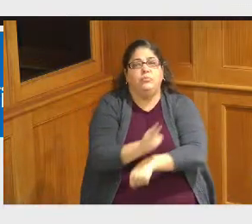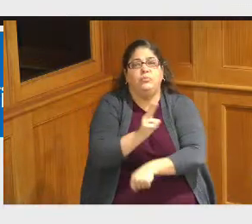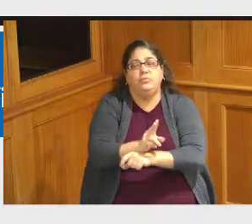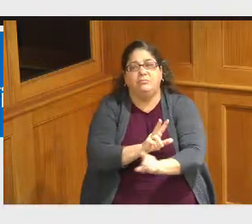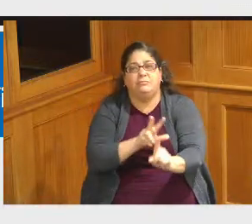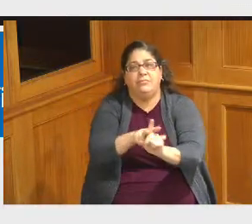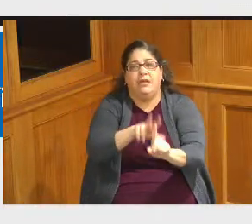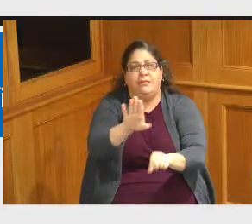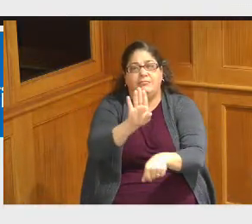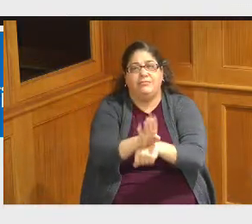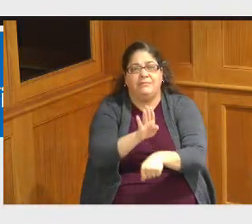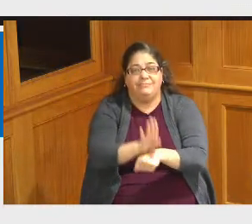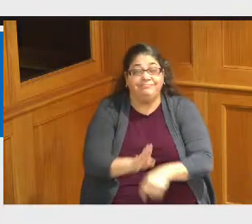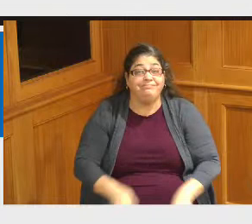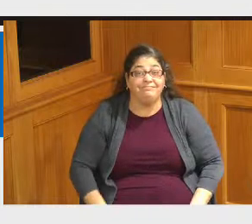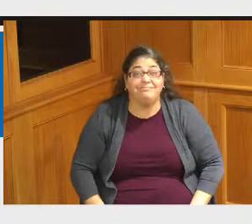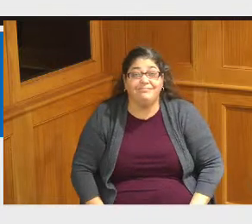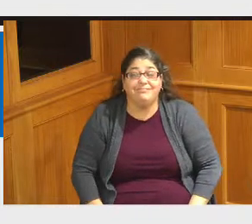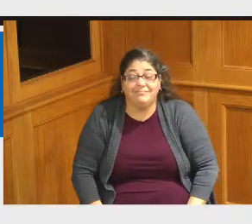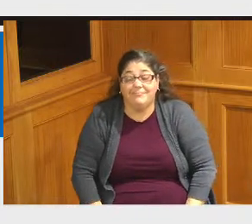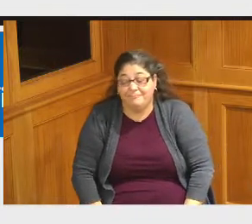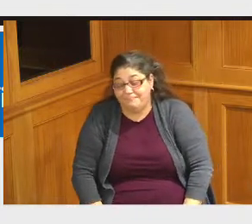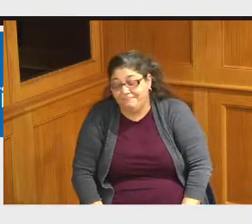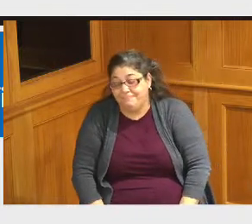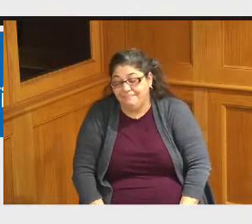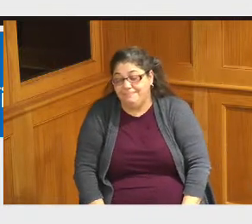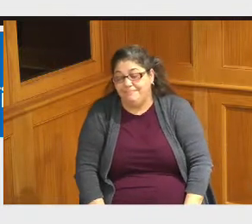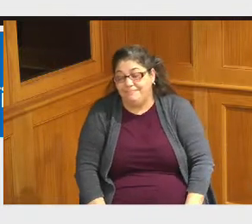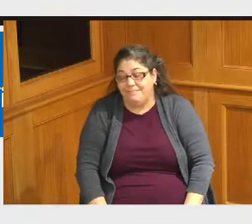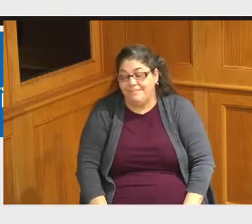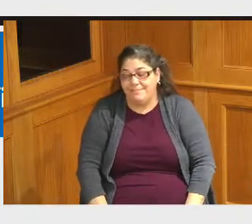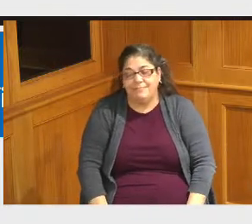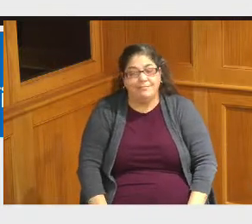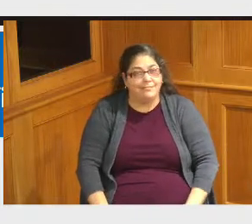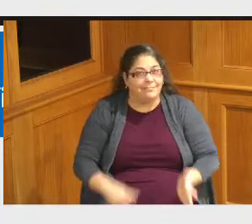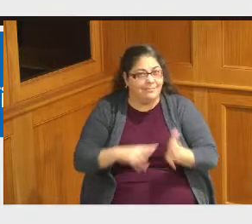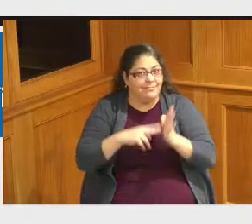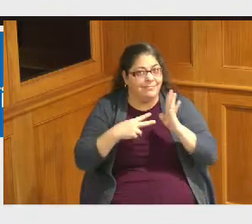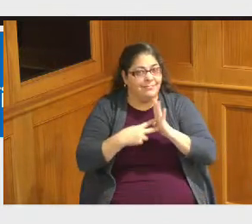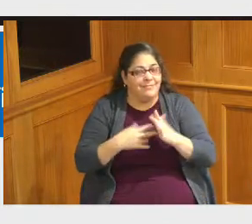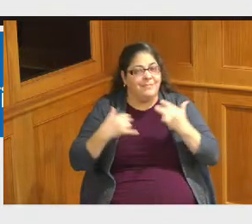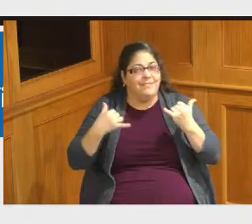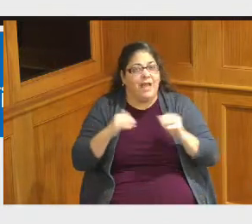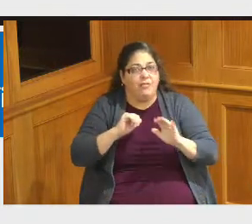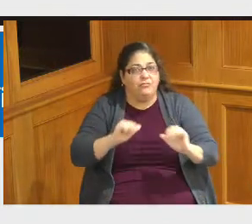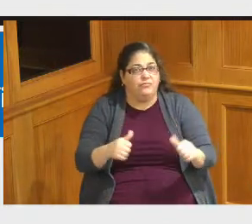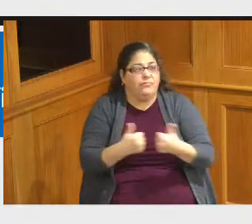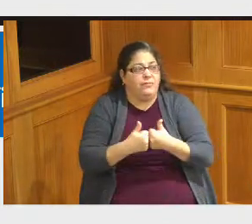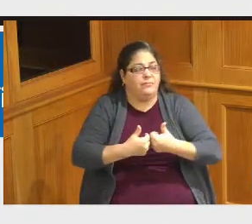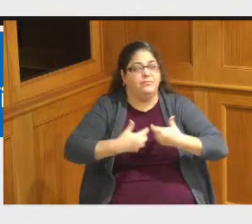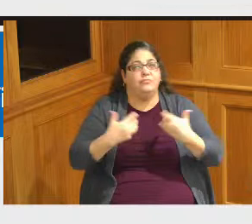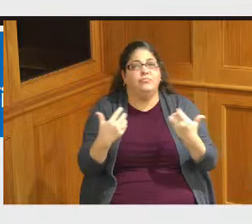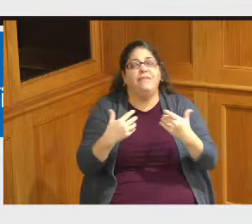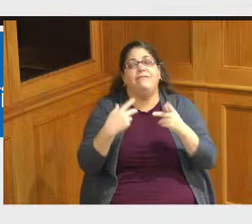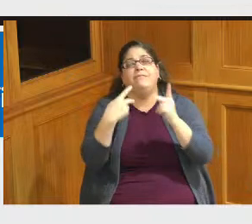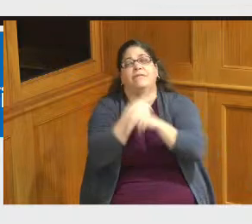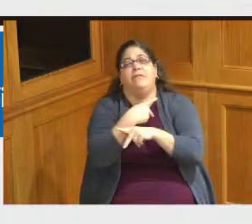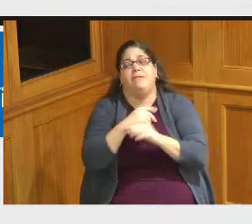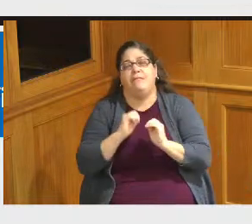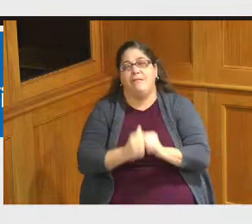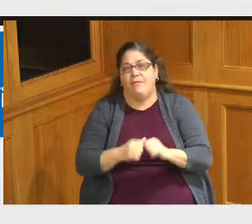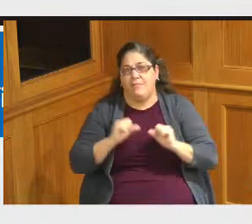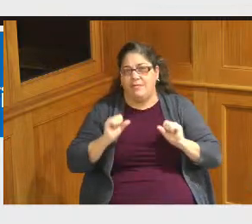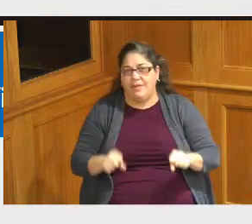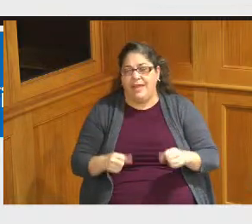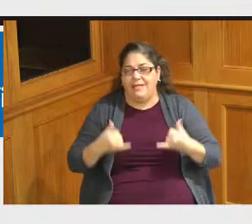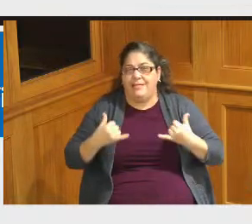that could help them. So the challenge for us is to figure out how we do this in